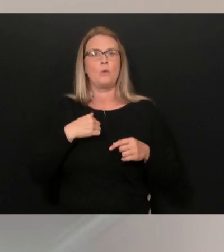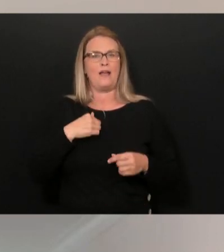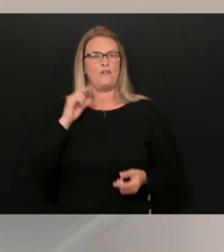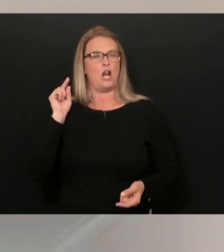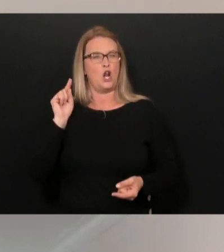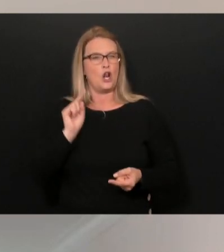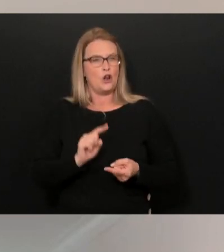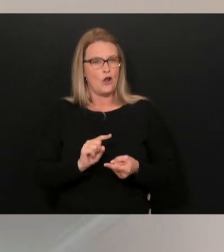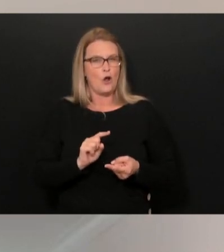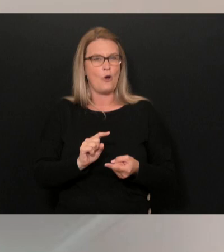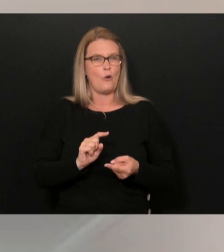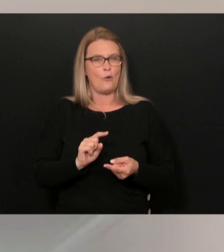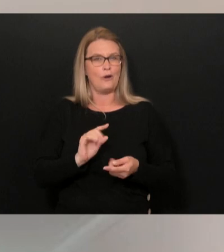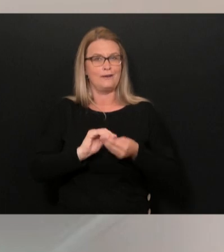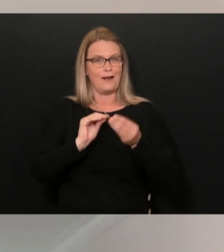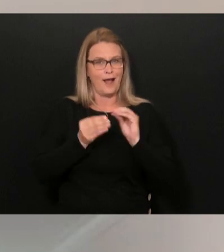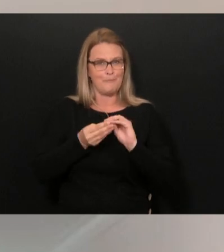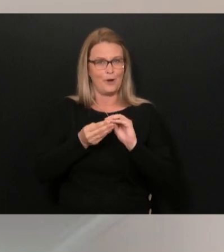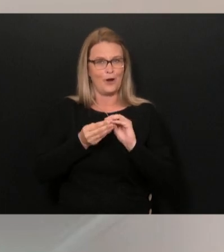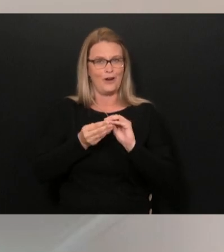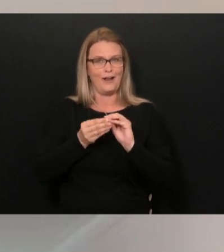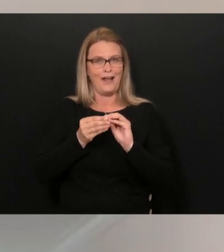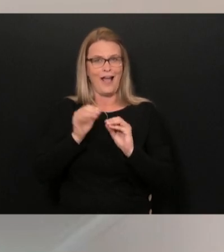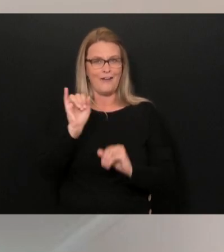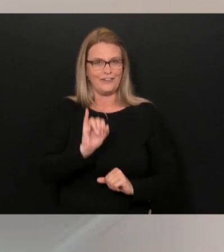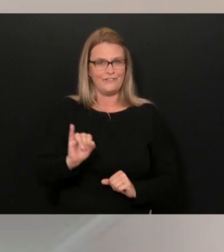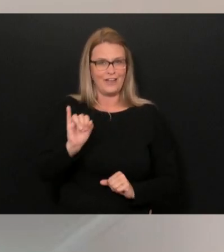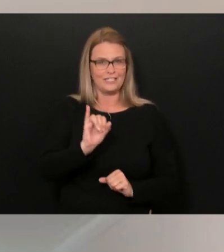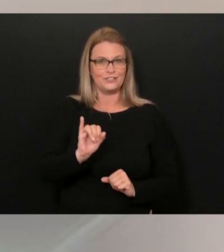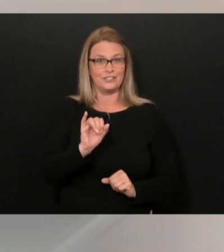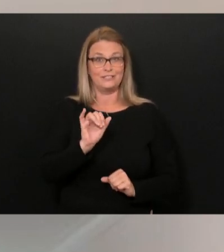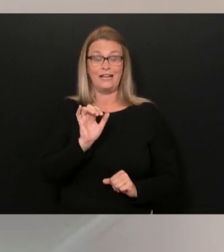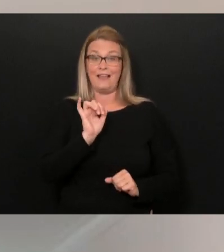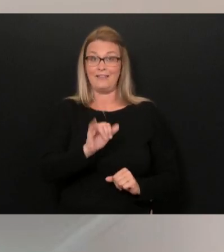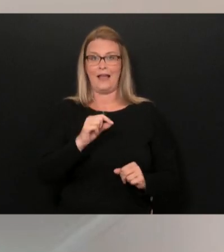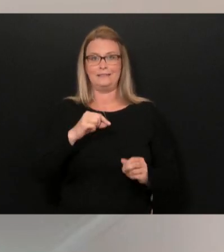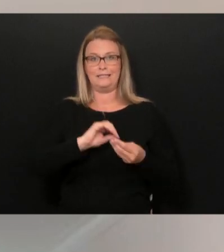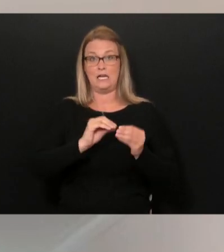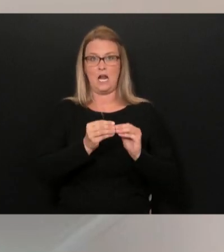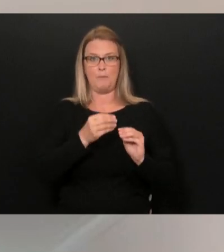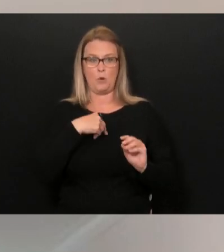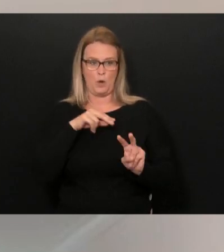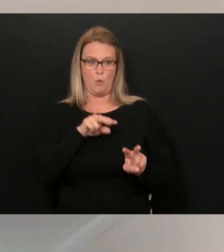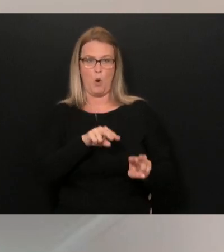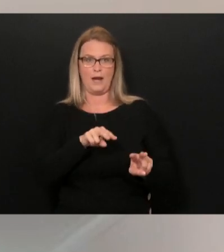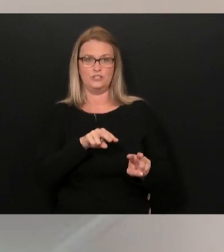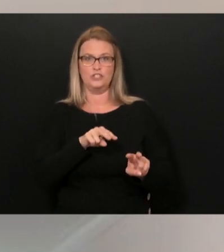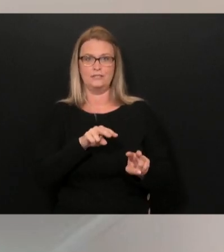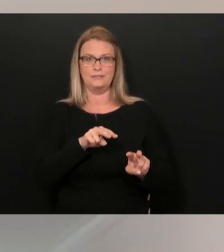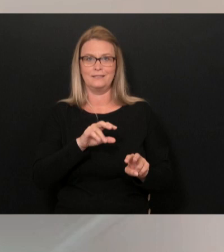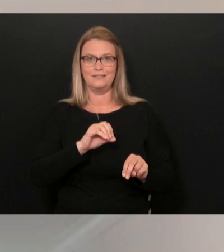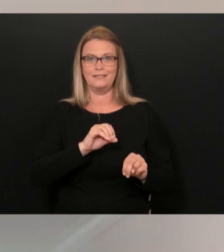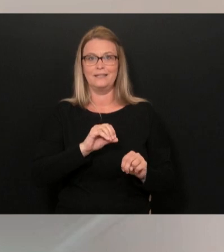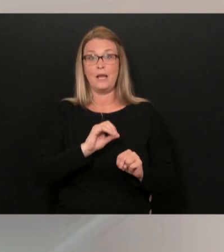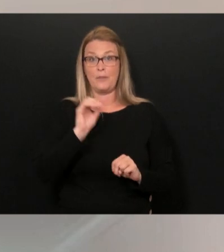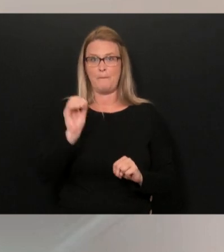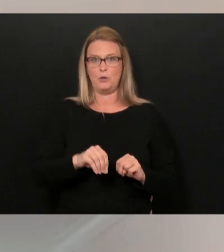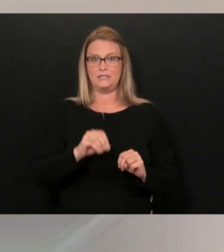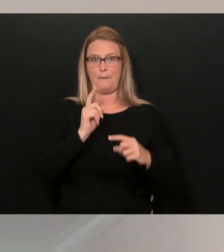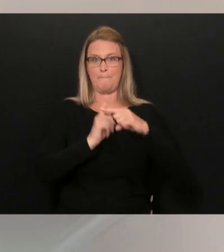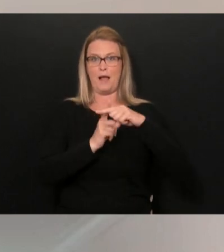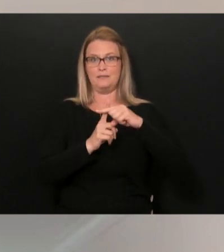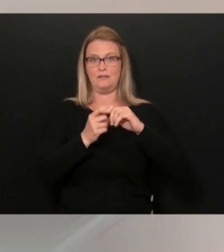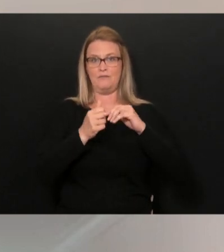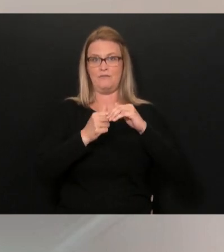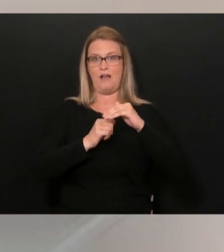of infection, which is the number that we're so proud of, having that percent pauses under 3. But that